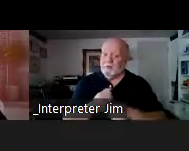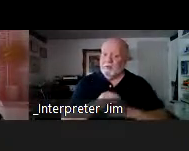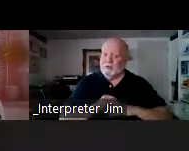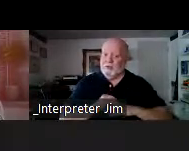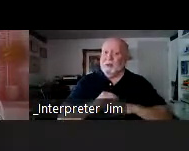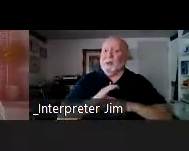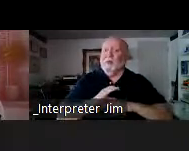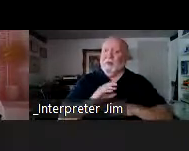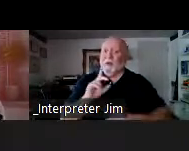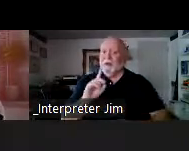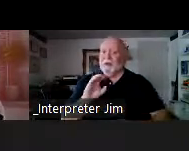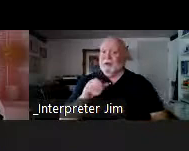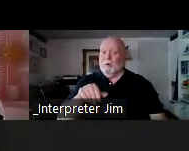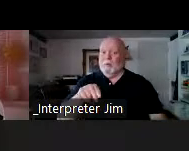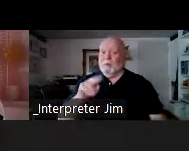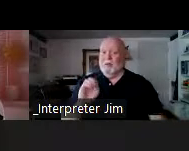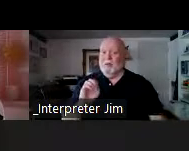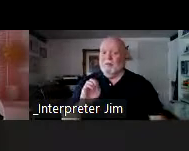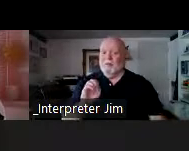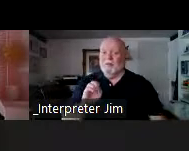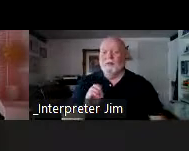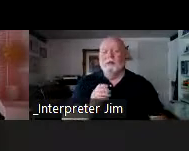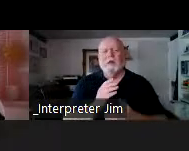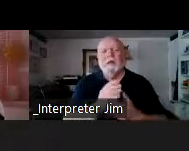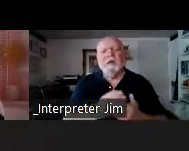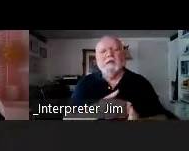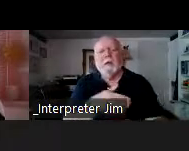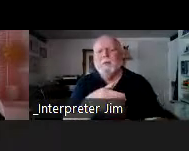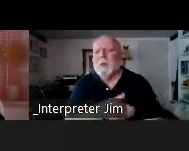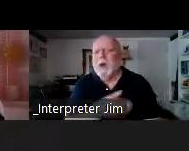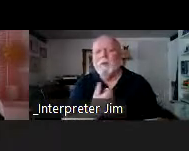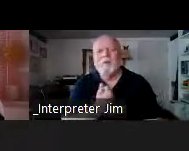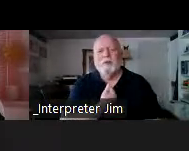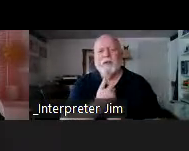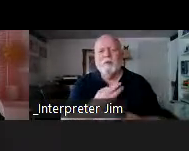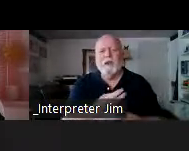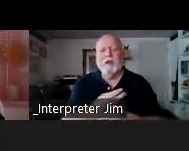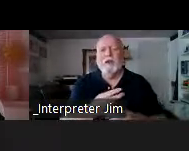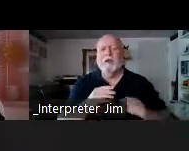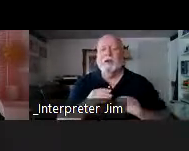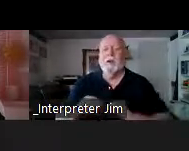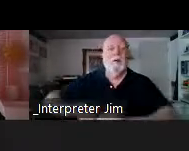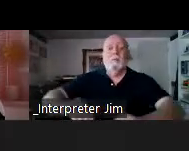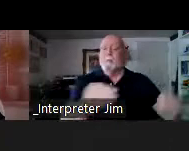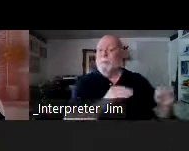helpful, powerful self-care you can do. Moving regulates stress. just moving,